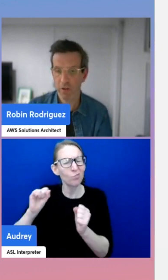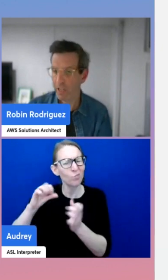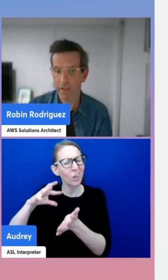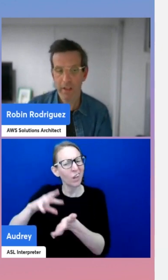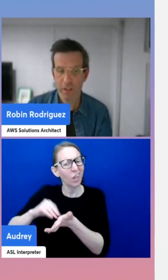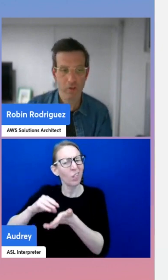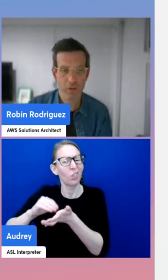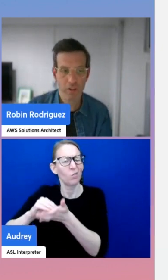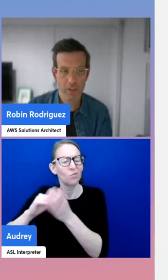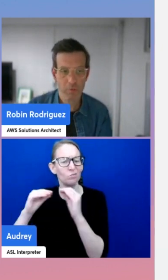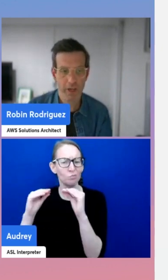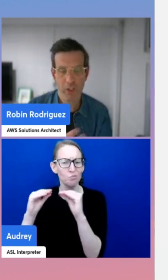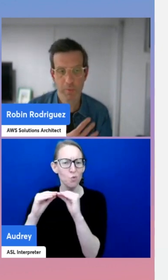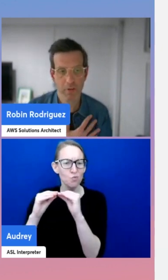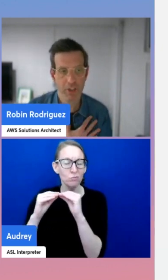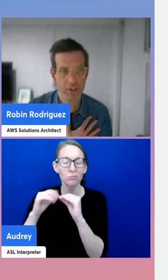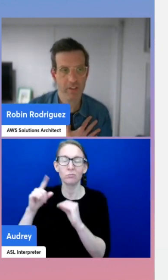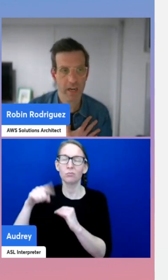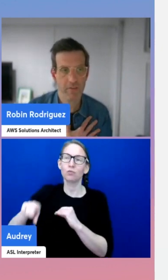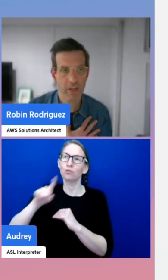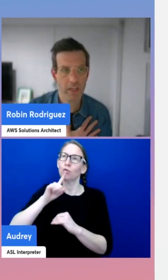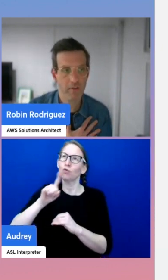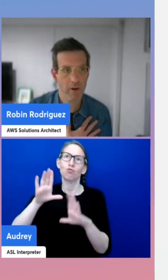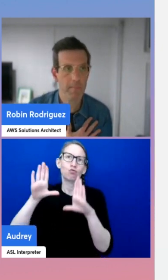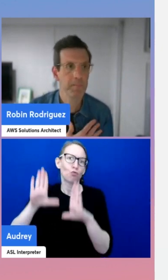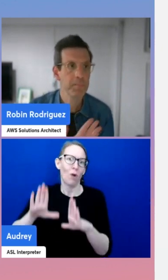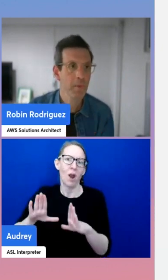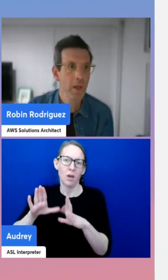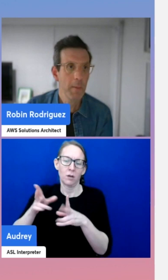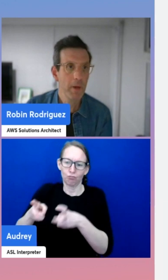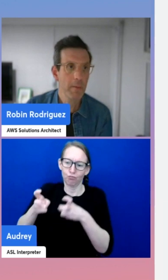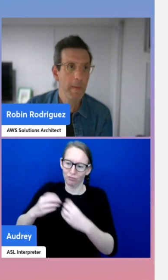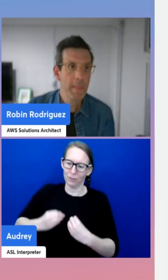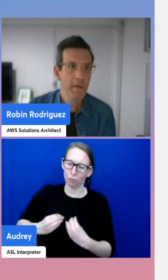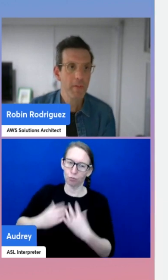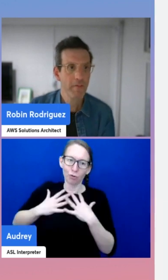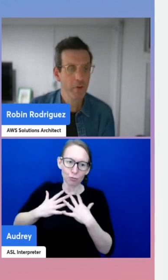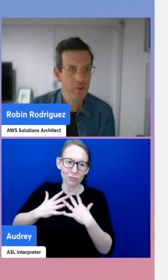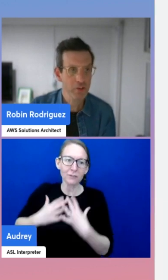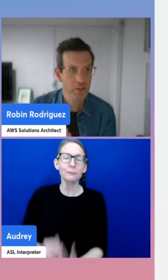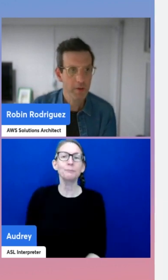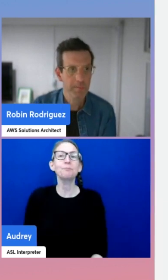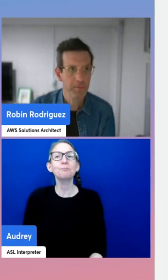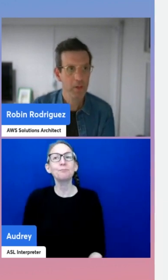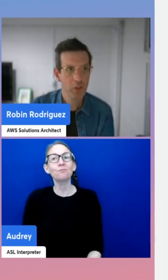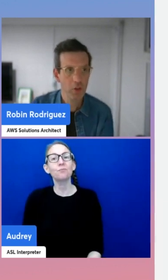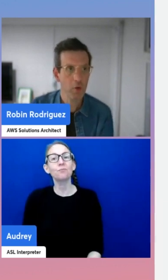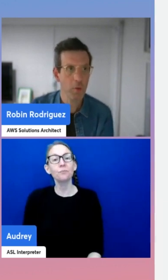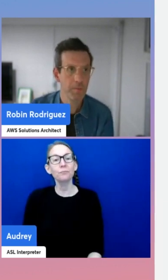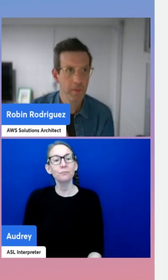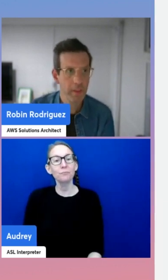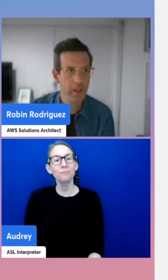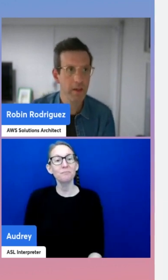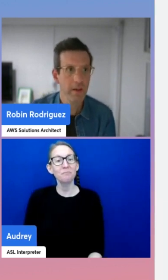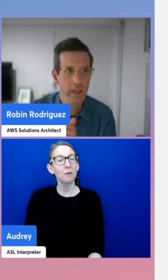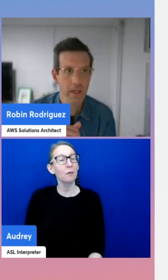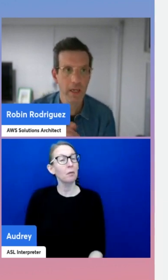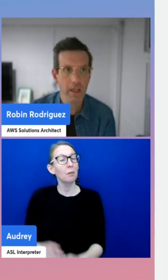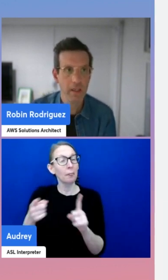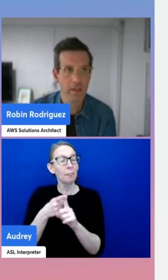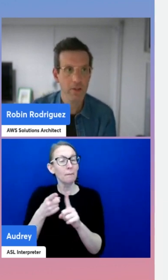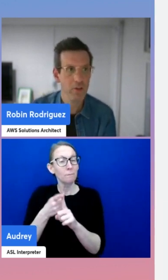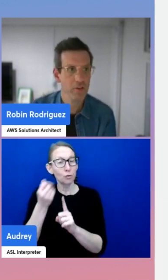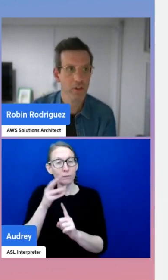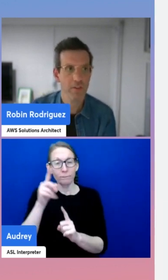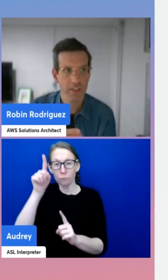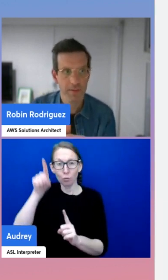to reading. These are certainly some great inspirations that I've taken from. But the first two, the